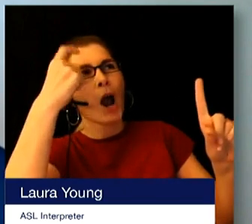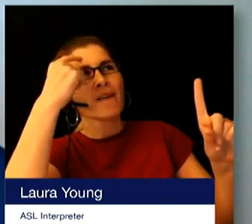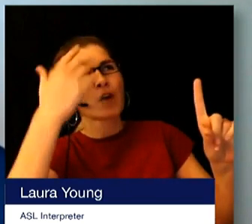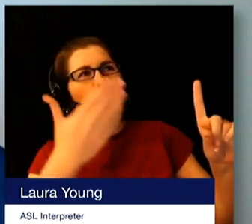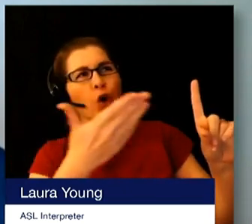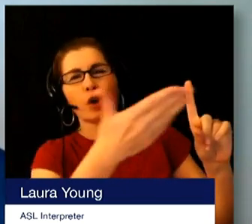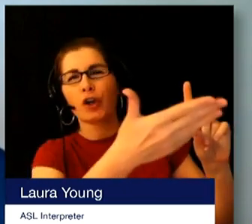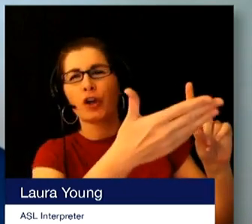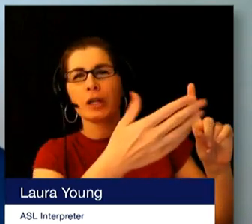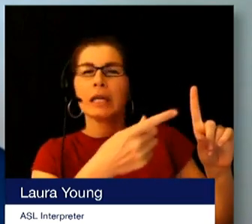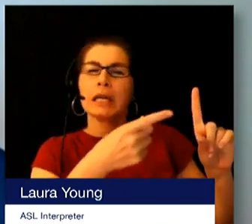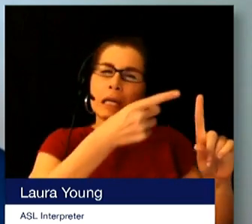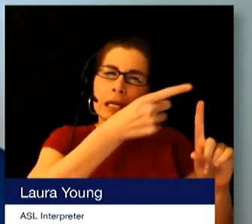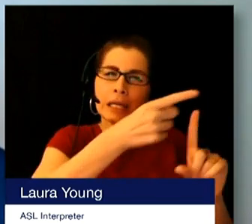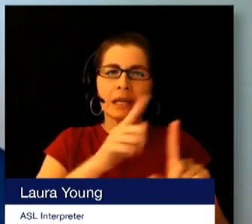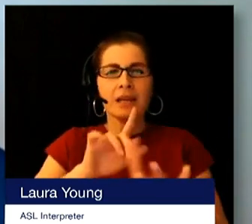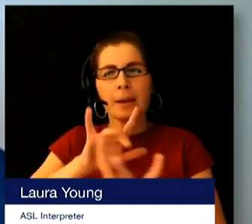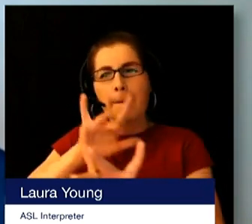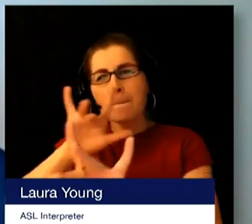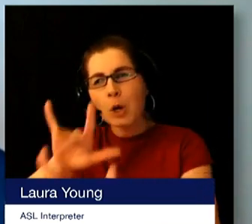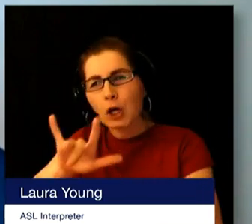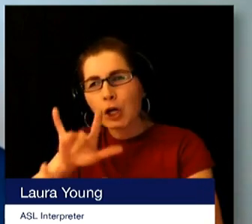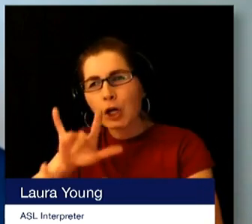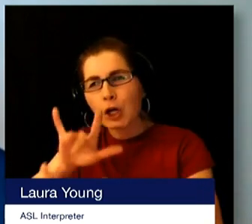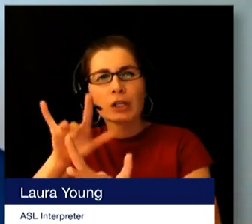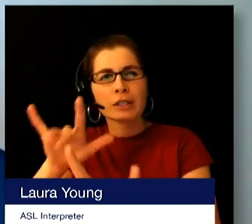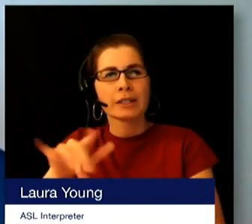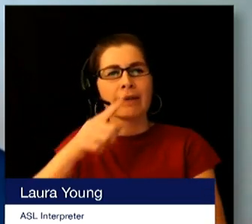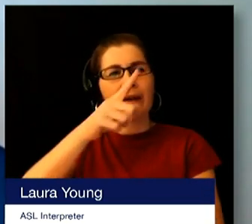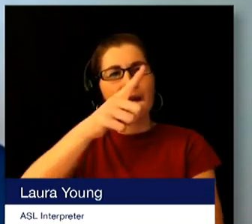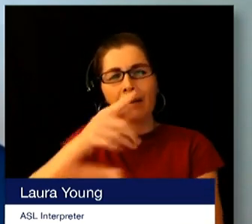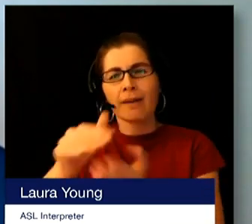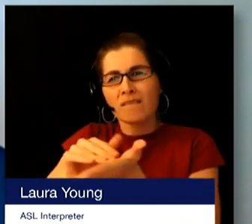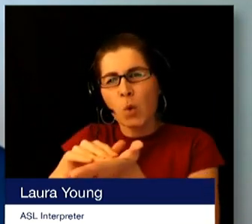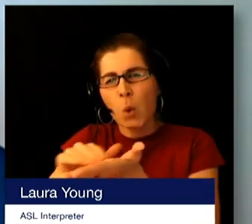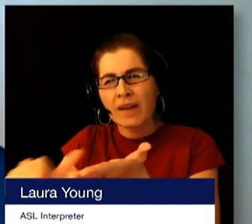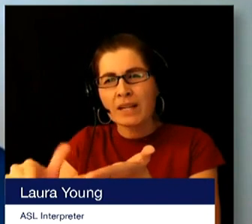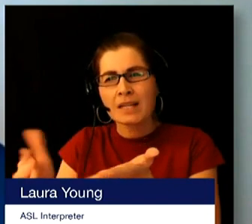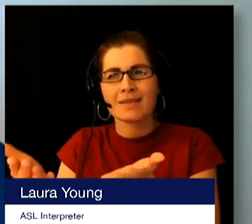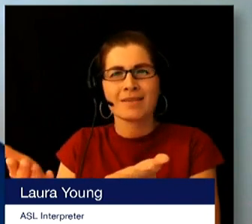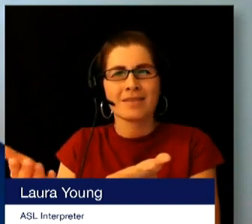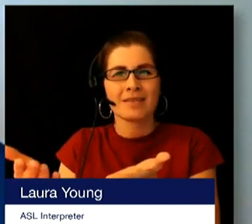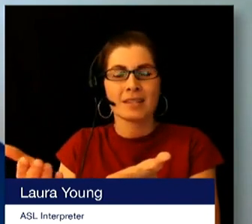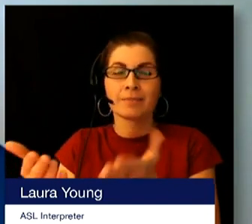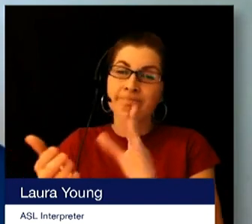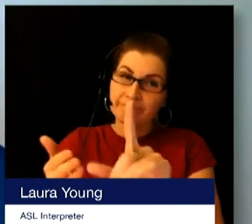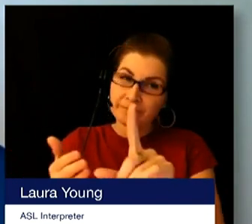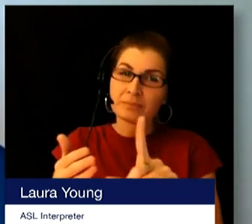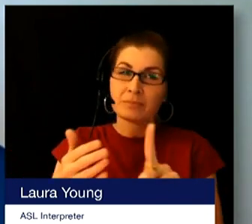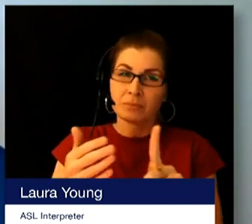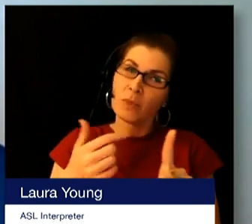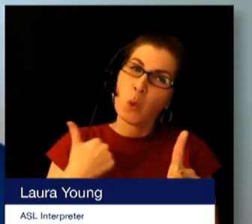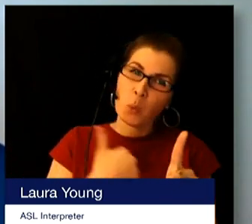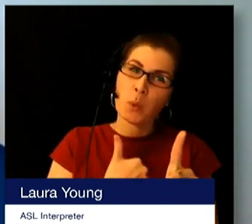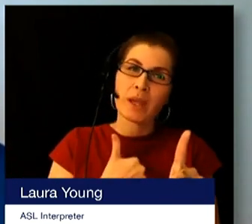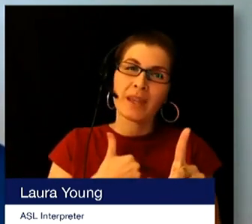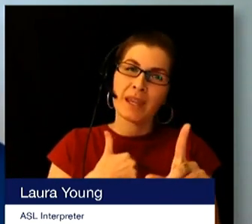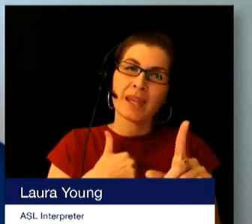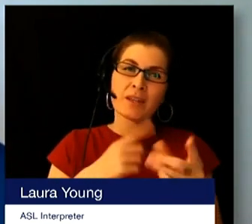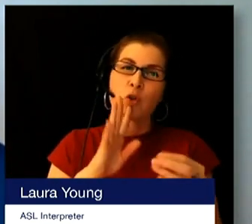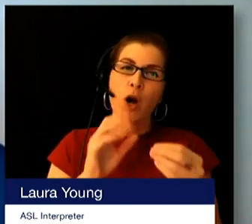who gives mercy and who shows mercy and forgiveness through clemency. And we have talked about redemption. And I think in